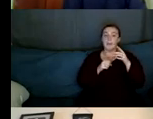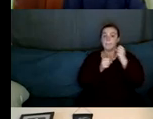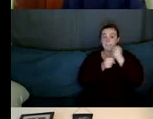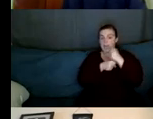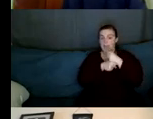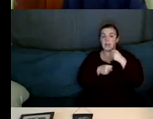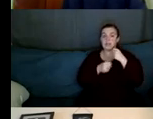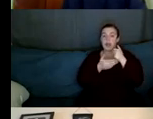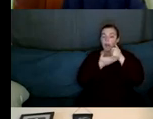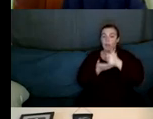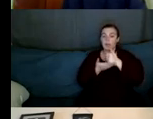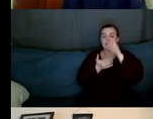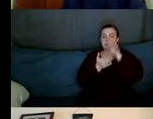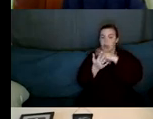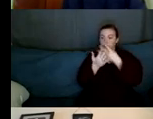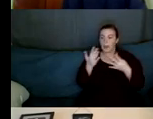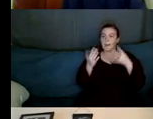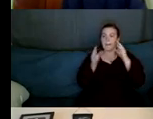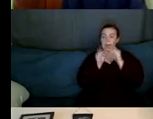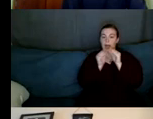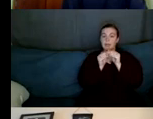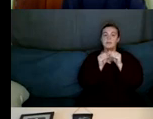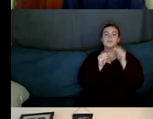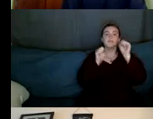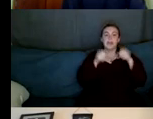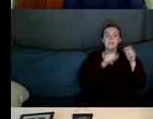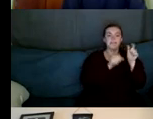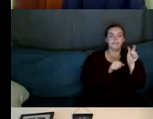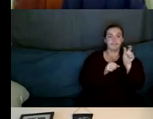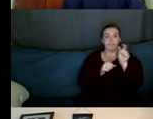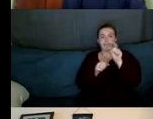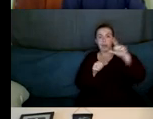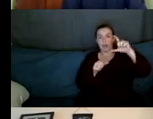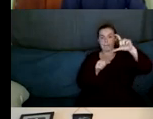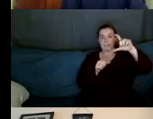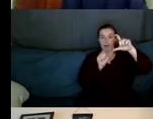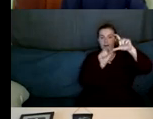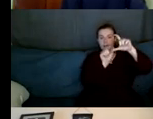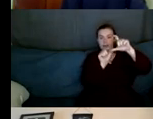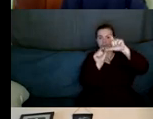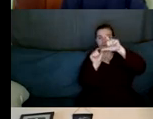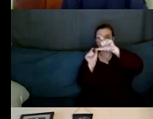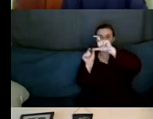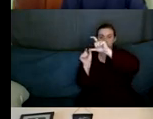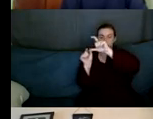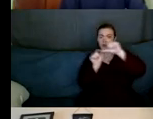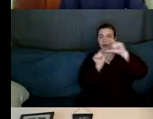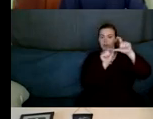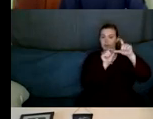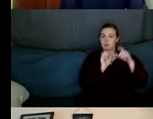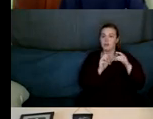can pull this bar across and see how any time that you are considering lines up.